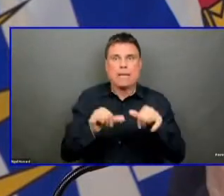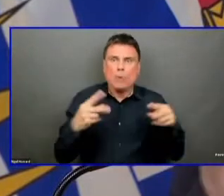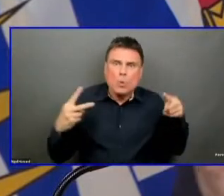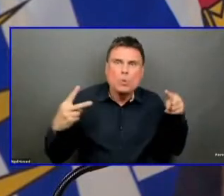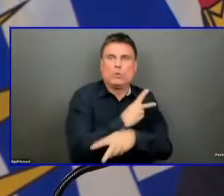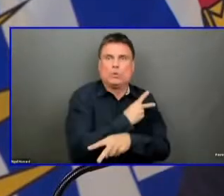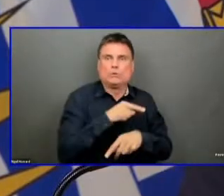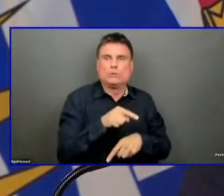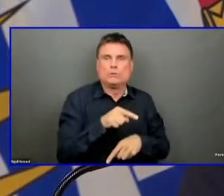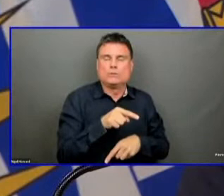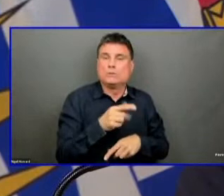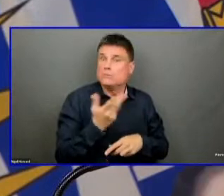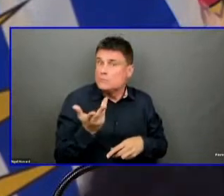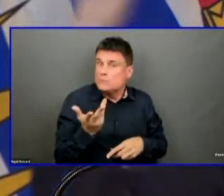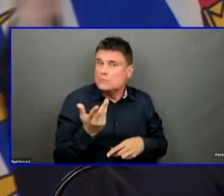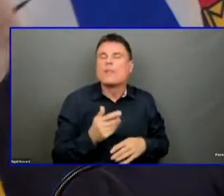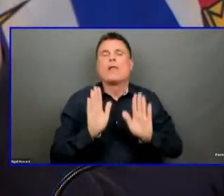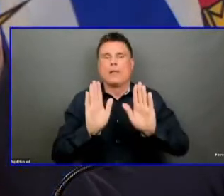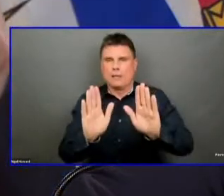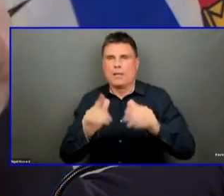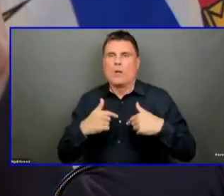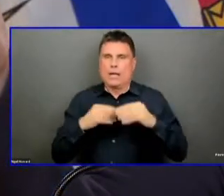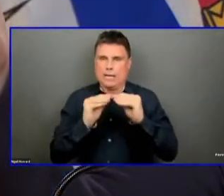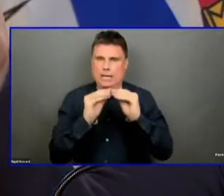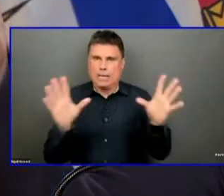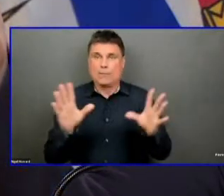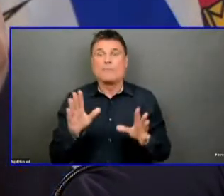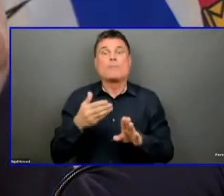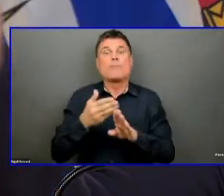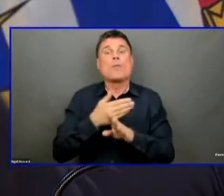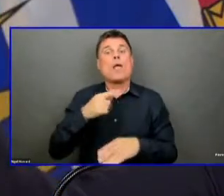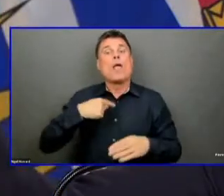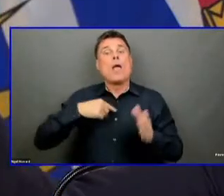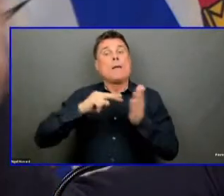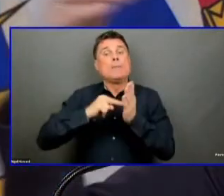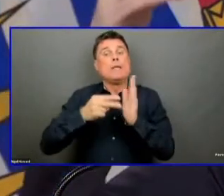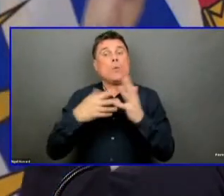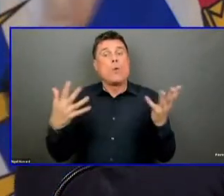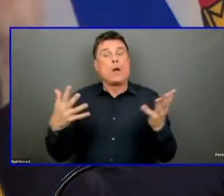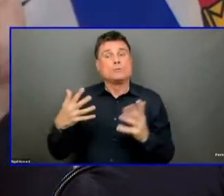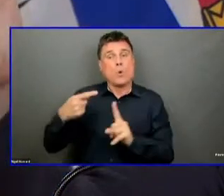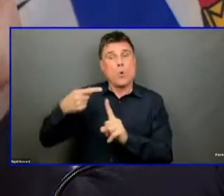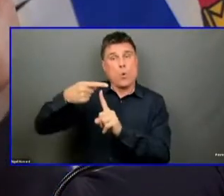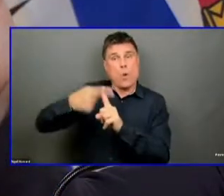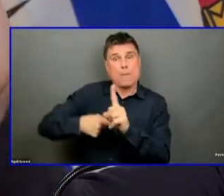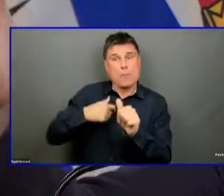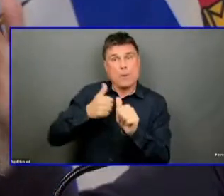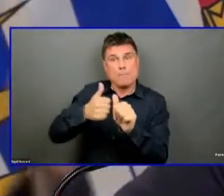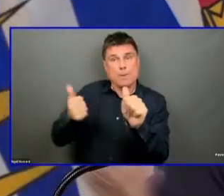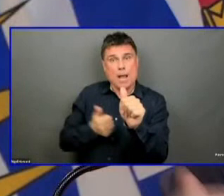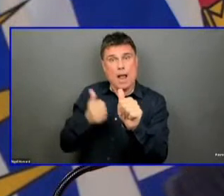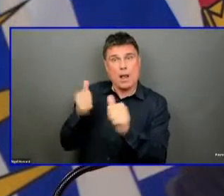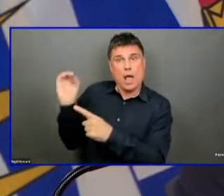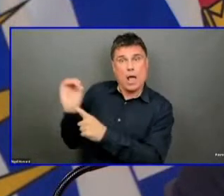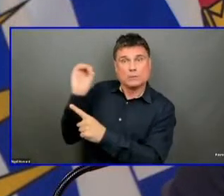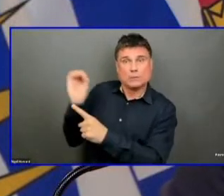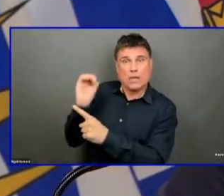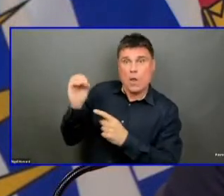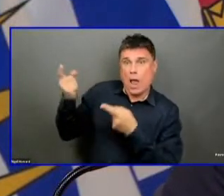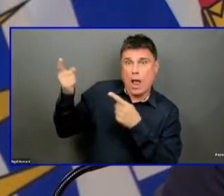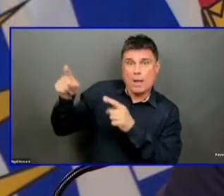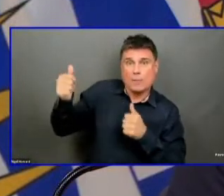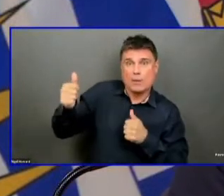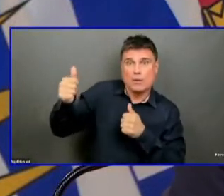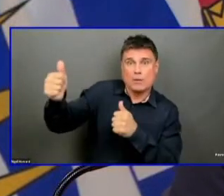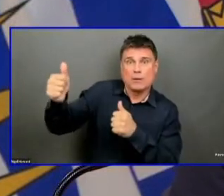60% approximately right now. Ontario is about a month ahead of us, and they're much higher than that. So